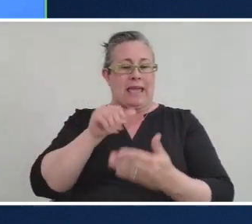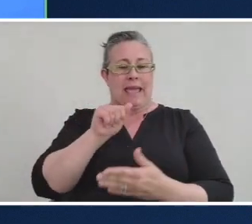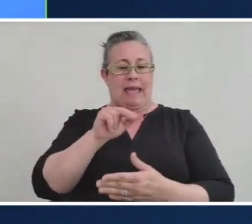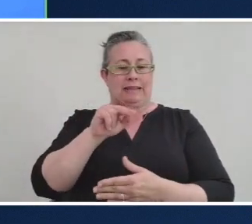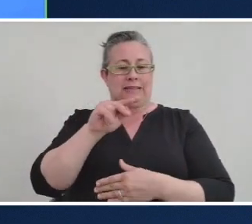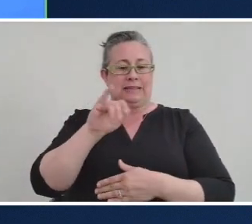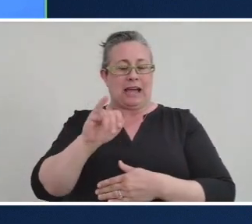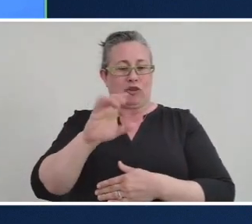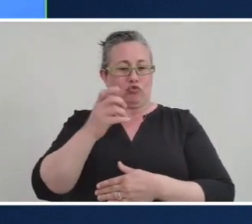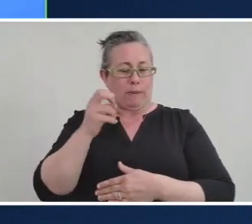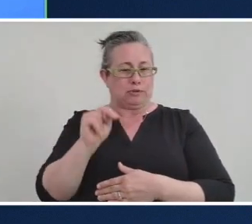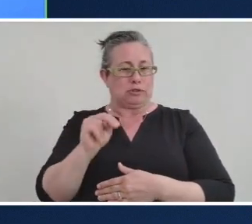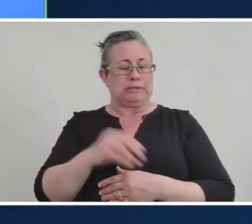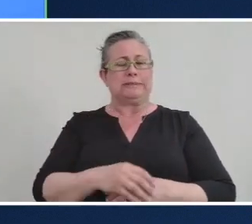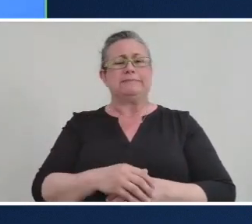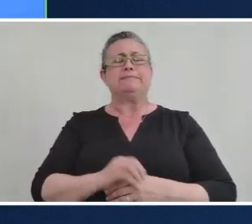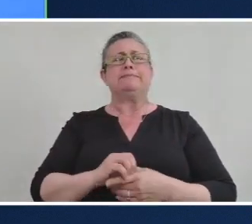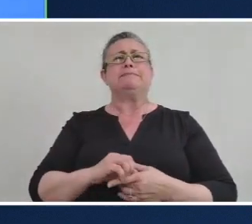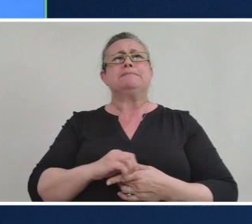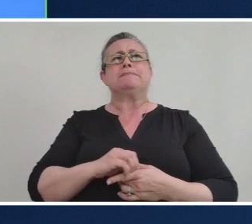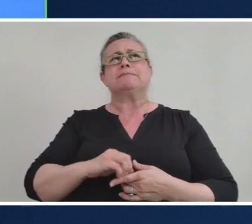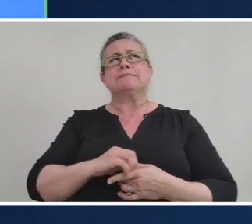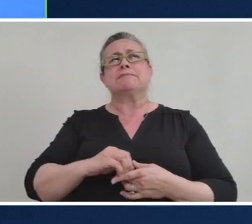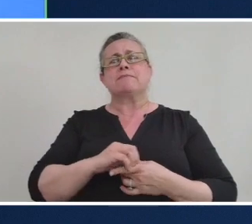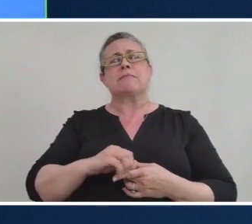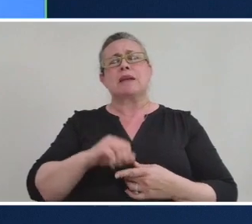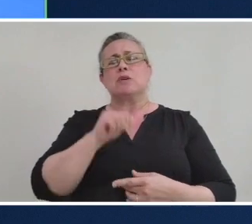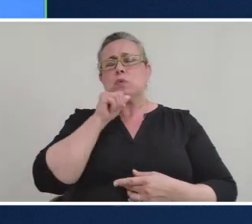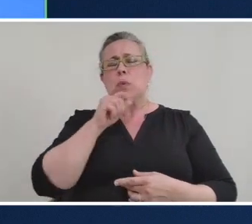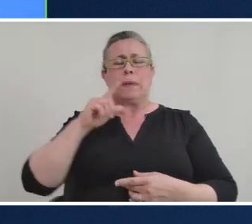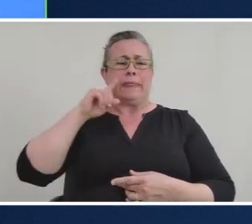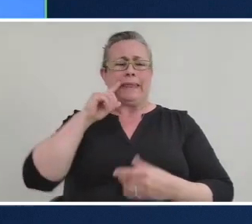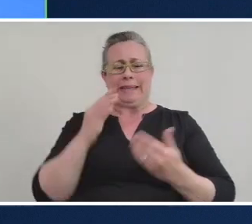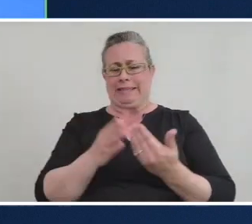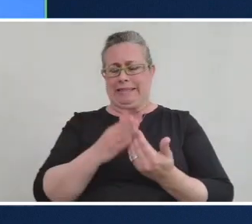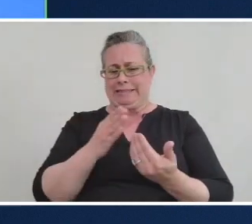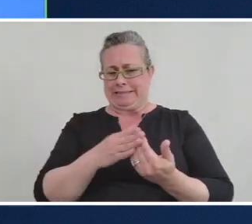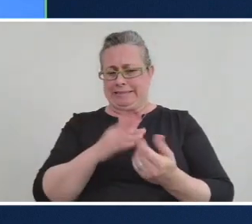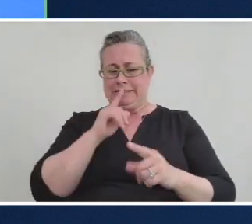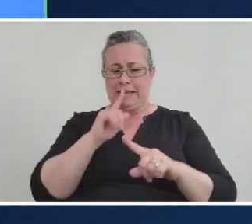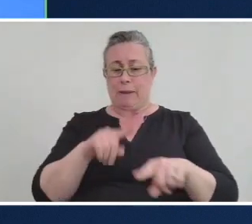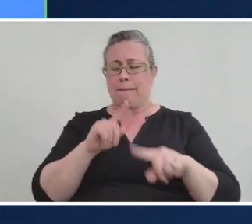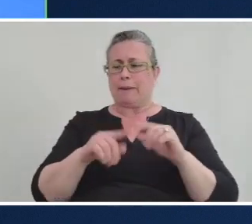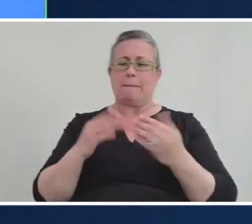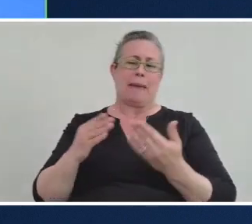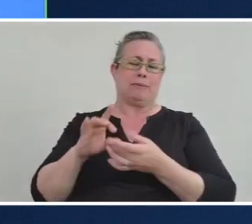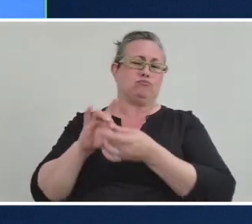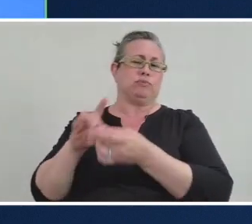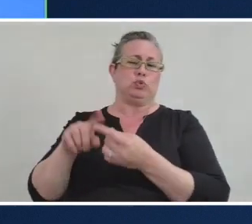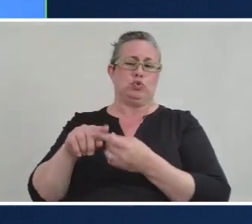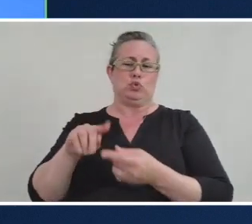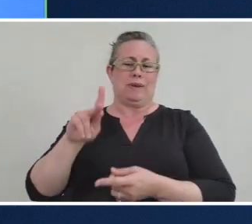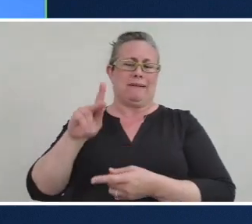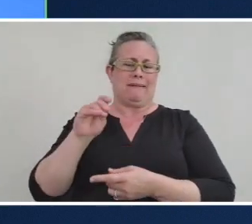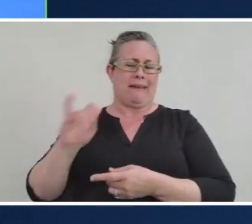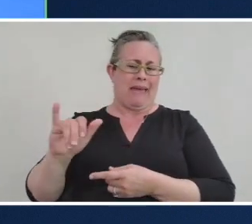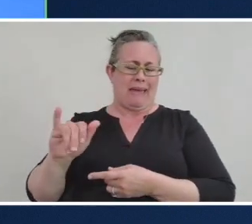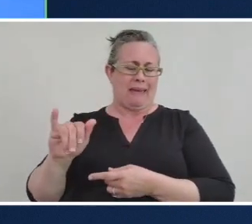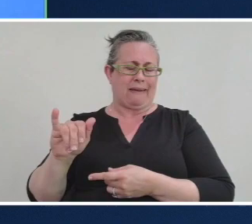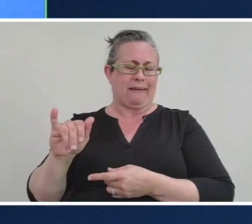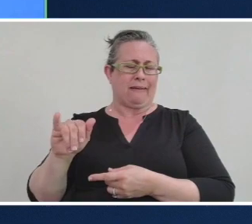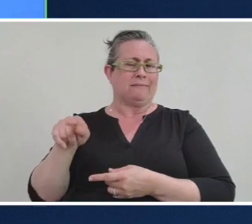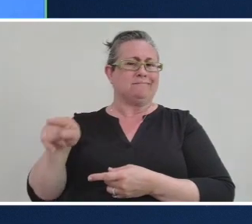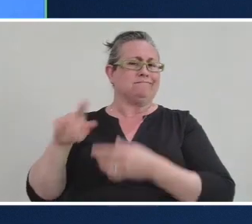there's any easy answers, but it goes back to, I think, what maybe Kay said, or maybe it was Claudia, about really